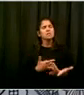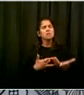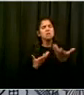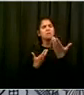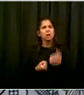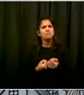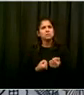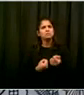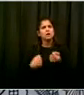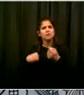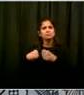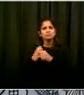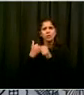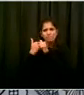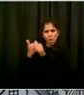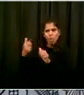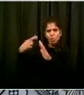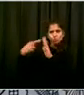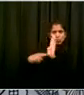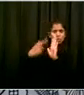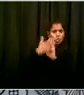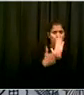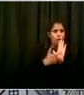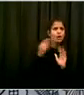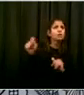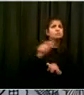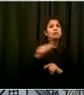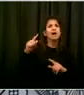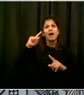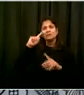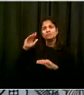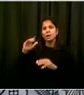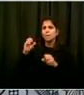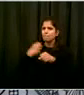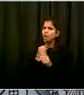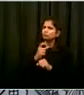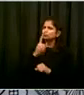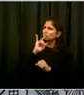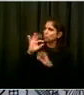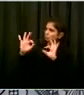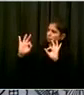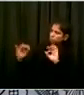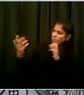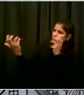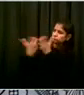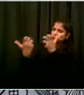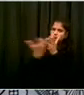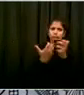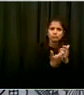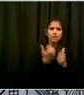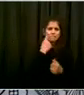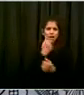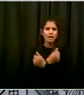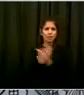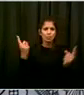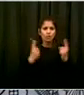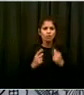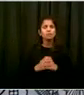I expect a lot of agreement that we all have to work together to solve this problem. And let me conclude on that point, everyone.